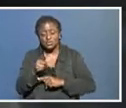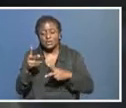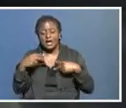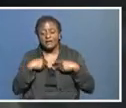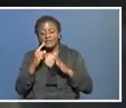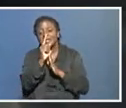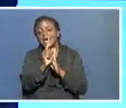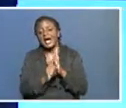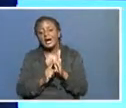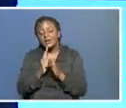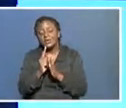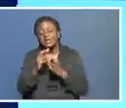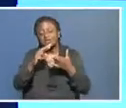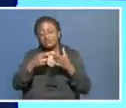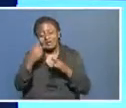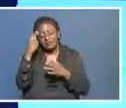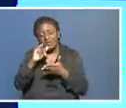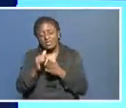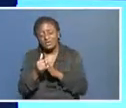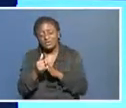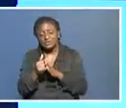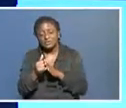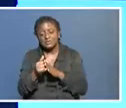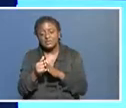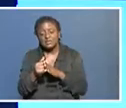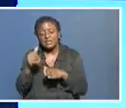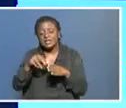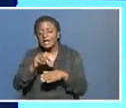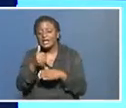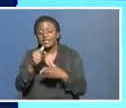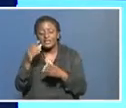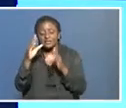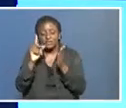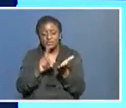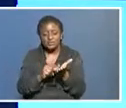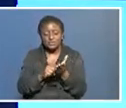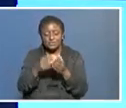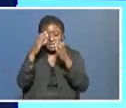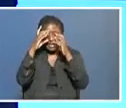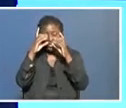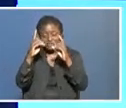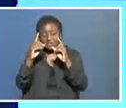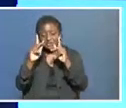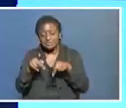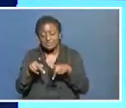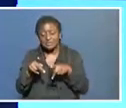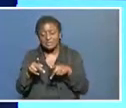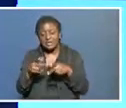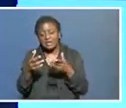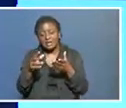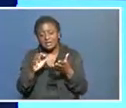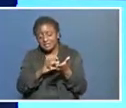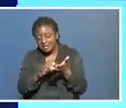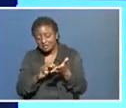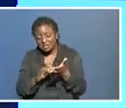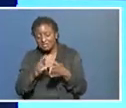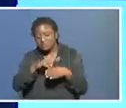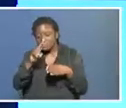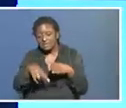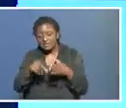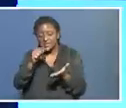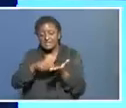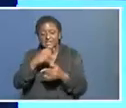well. In other news this evening, education officials have tabulated the results of this year's national